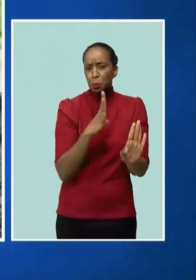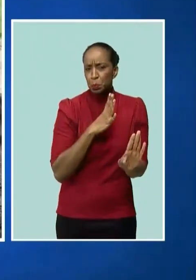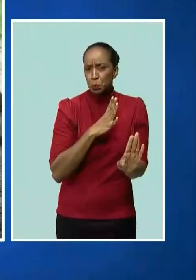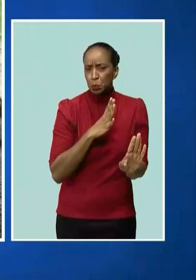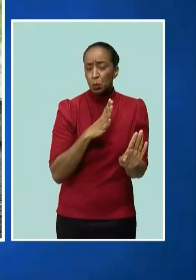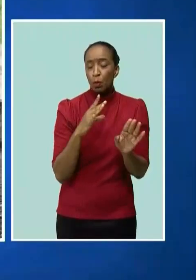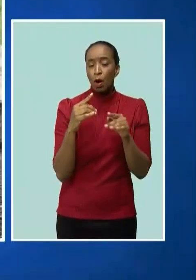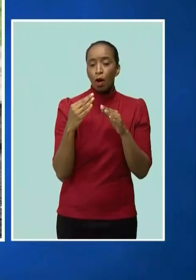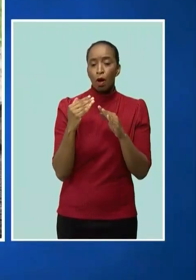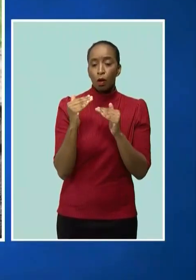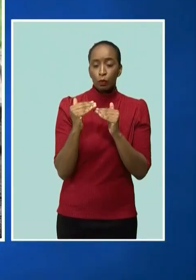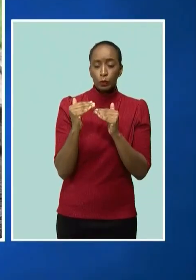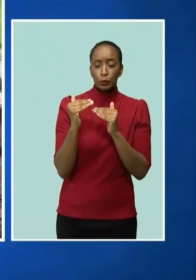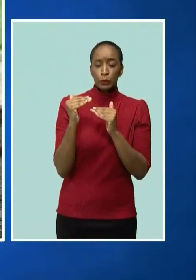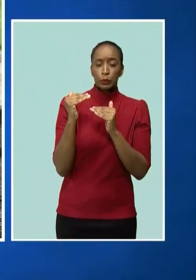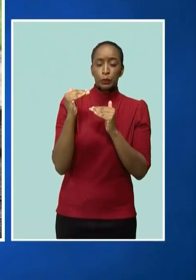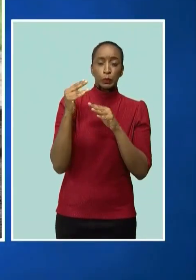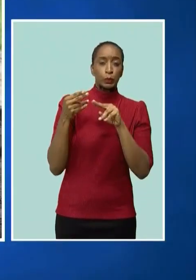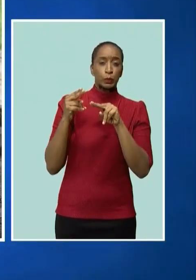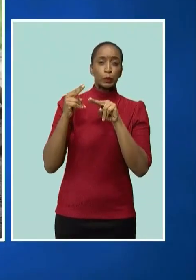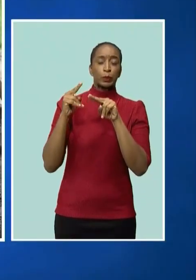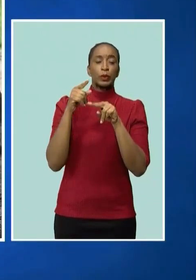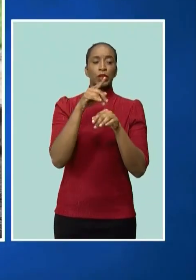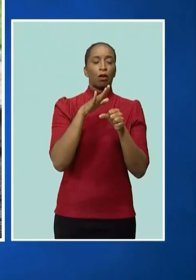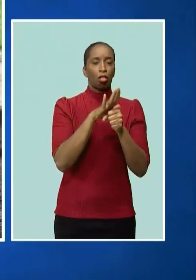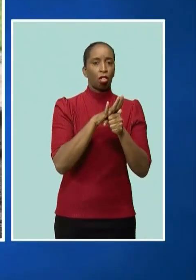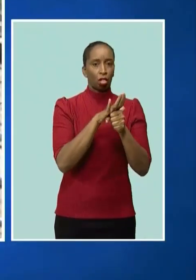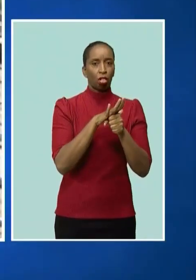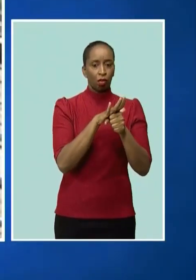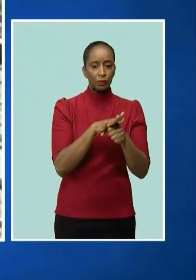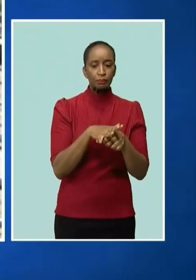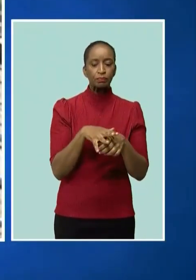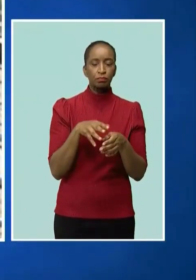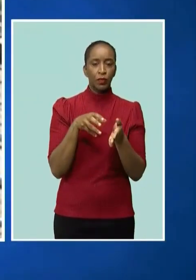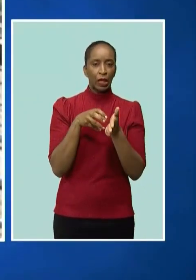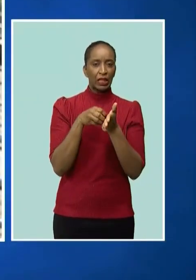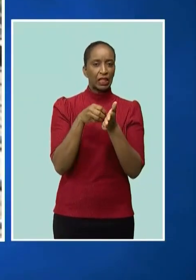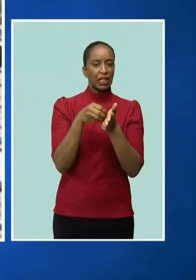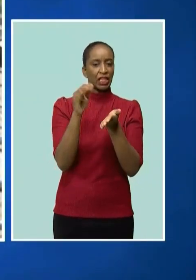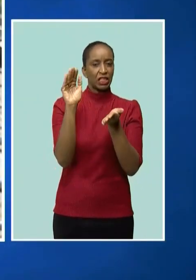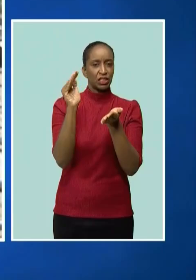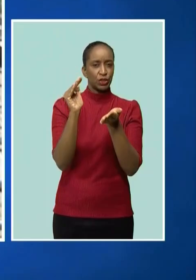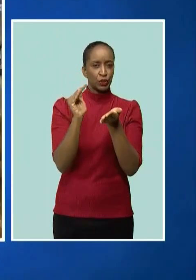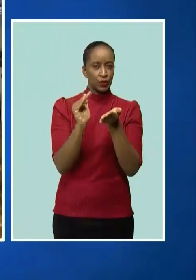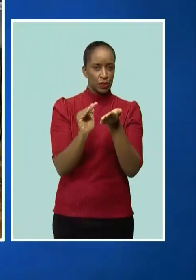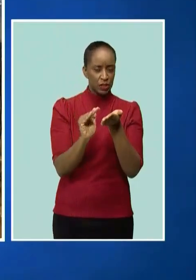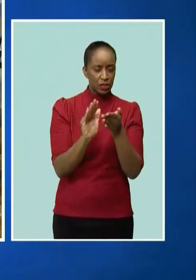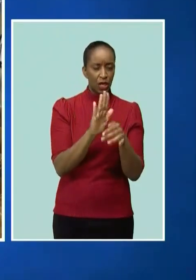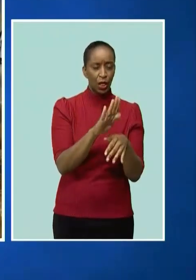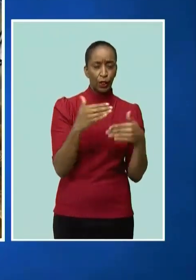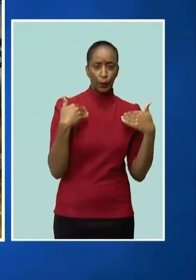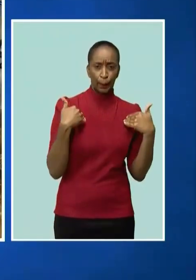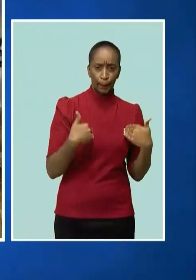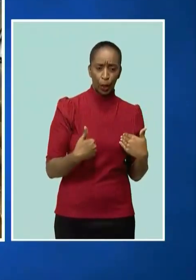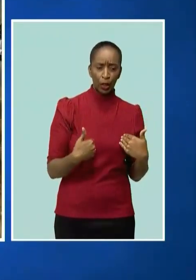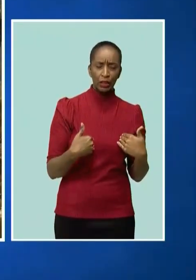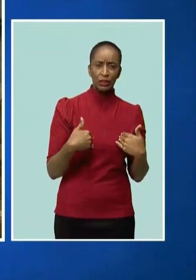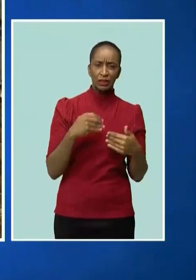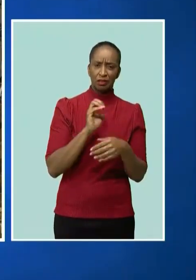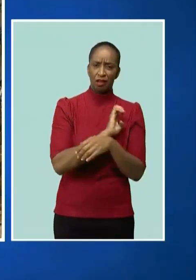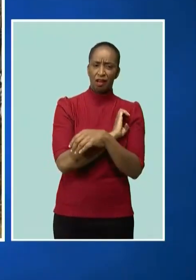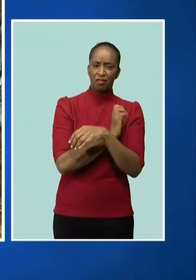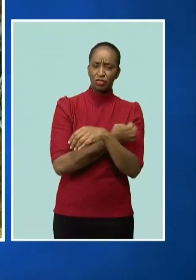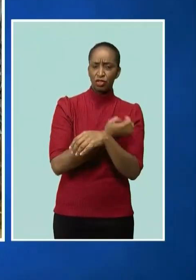stressed. So what happens then, the cow eats less, and now is using the energy from the body. Instead of producing milk, they're trying to cool